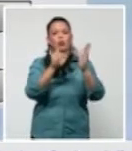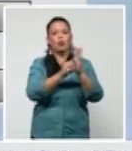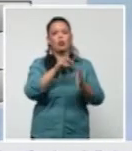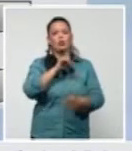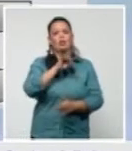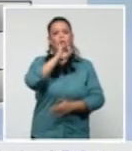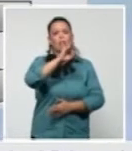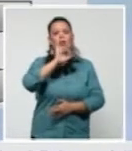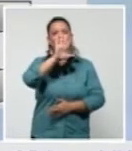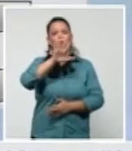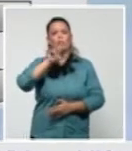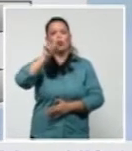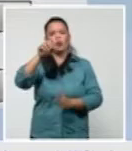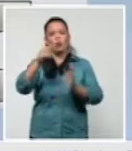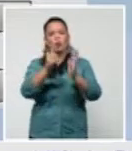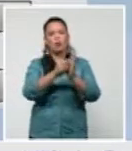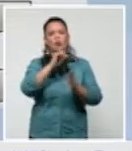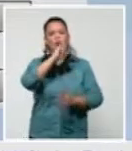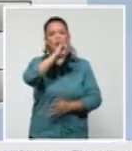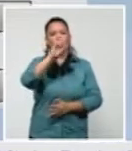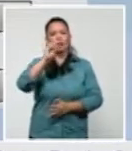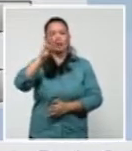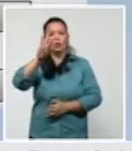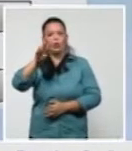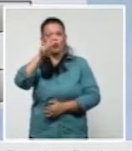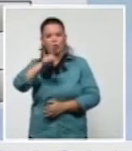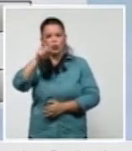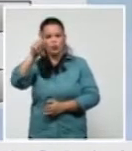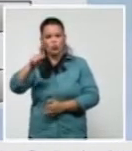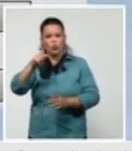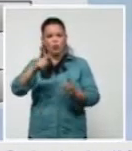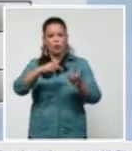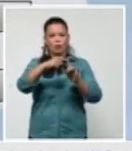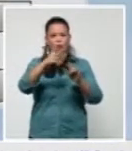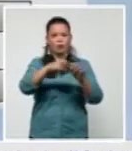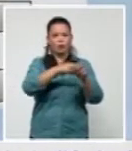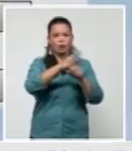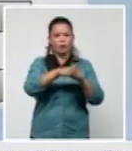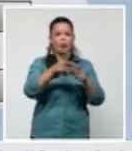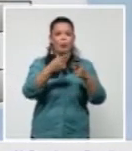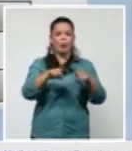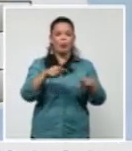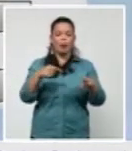48,171,603 confirmed cases since the start of the pandemic. Yesterday,